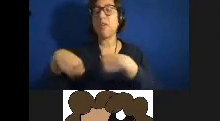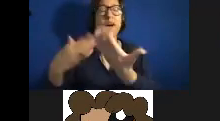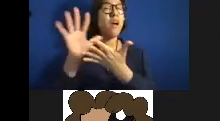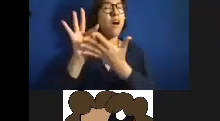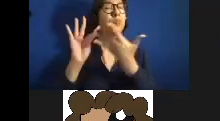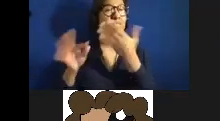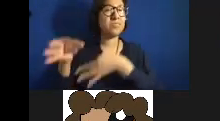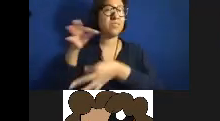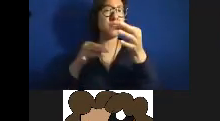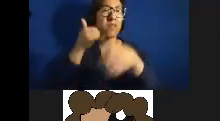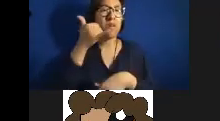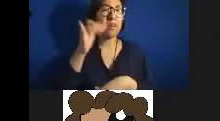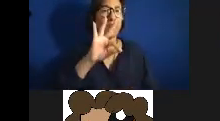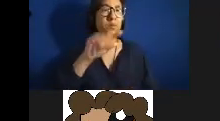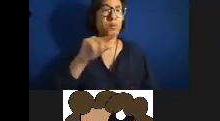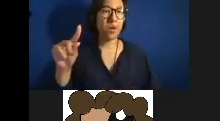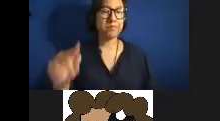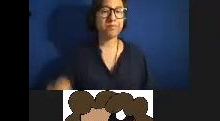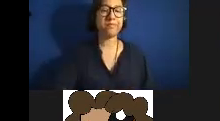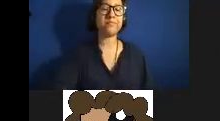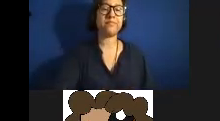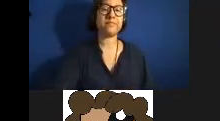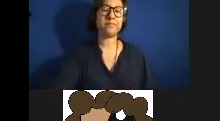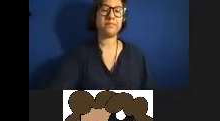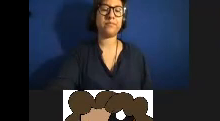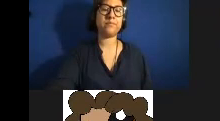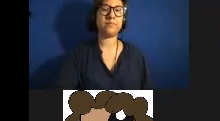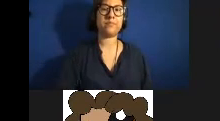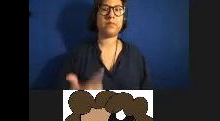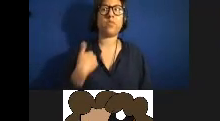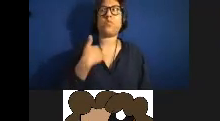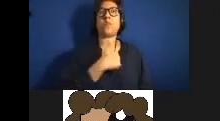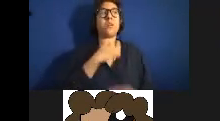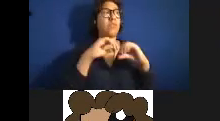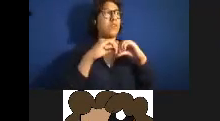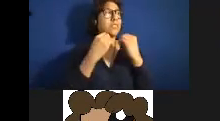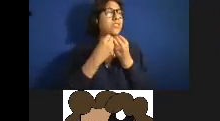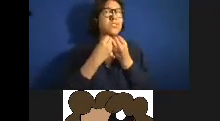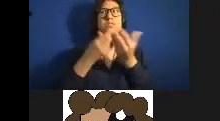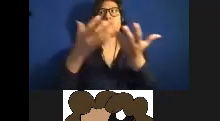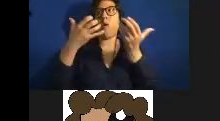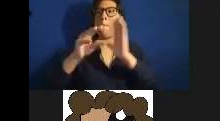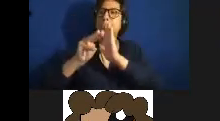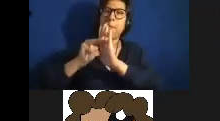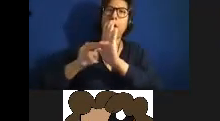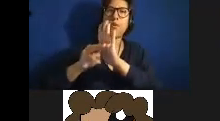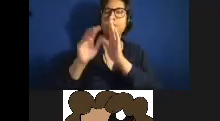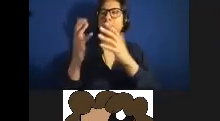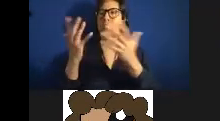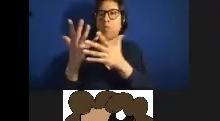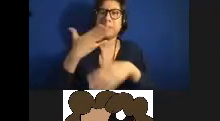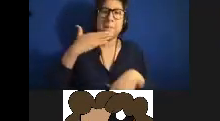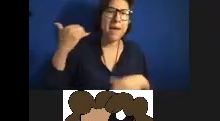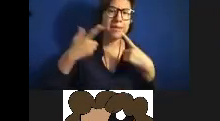really a focal point for many of us who are looking for models throughout the state